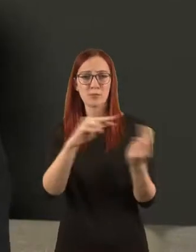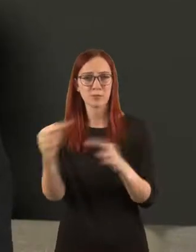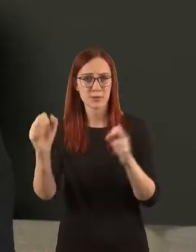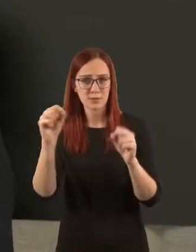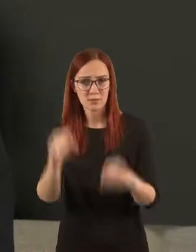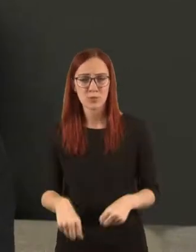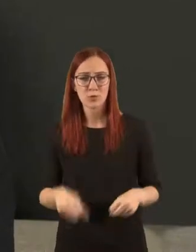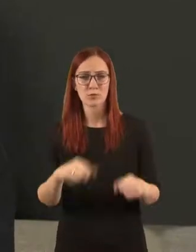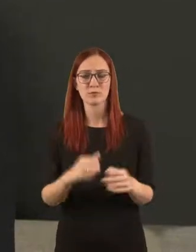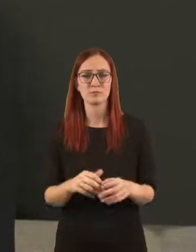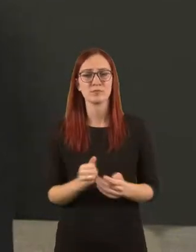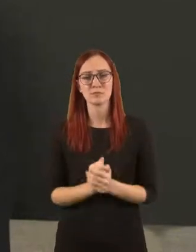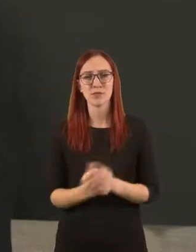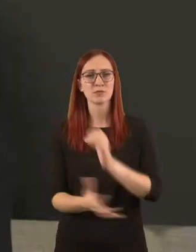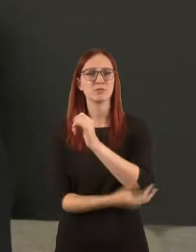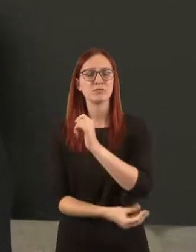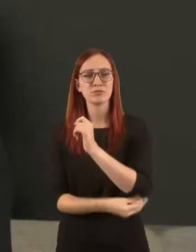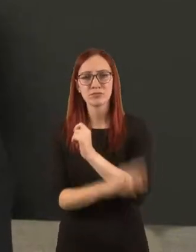for example,